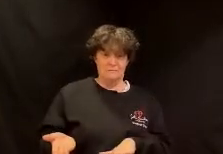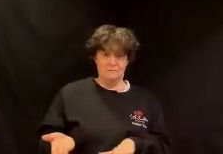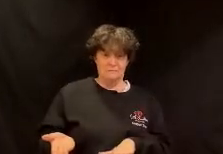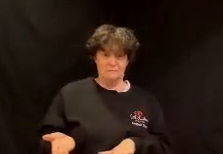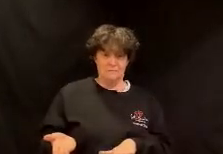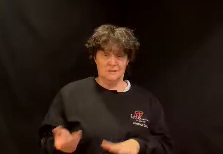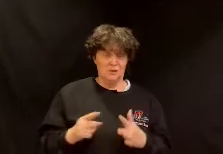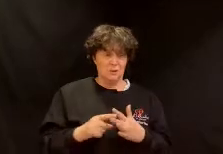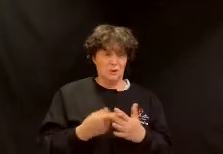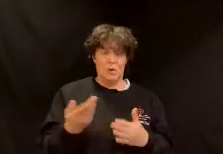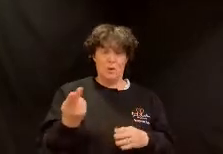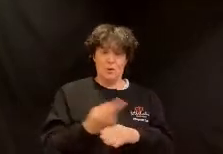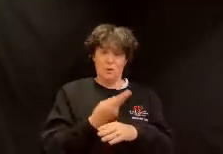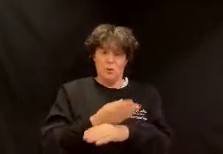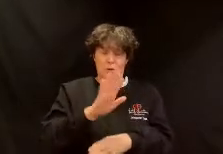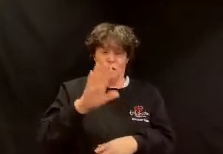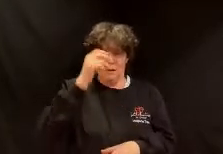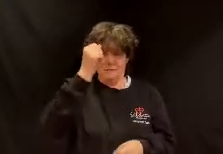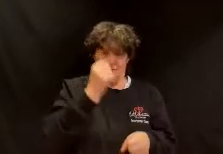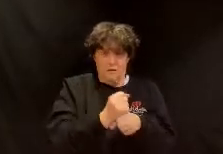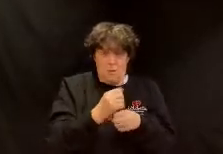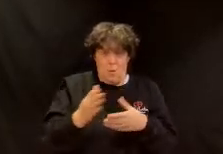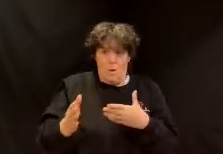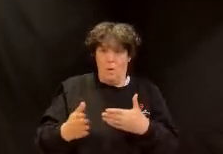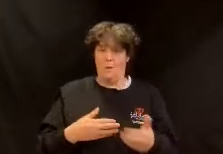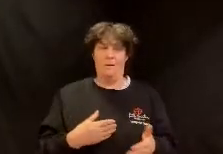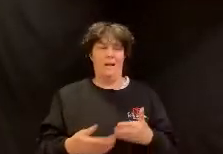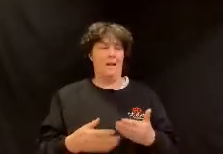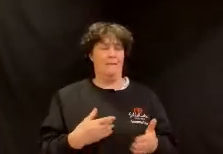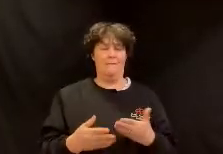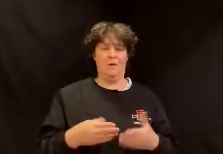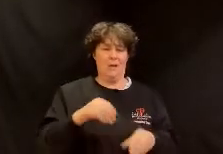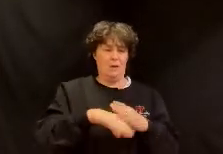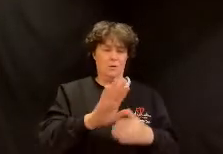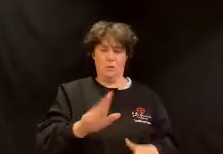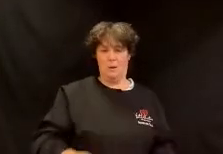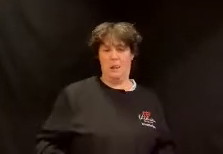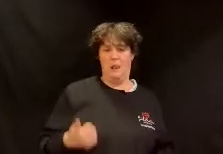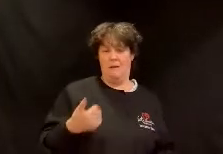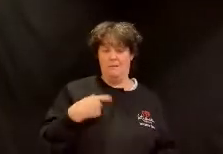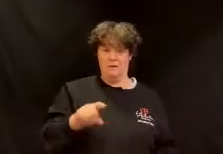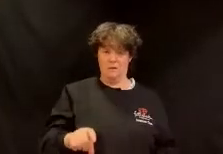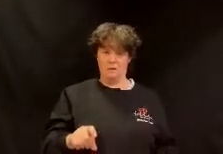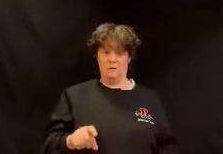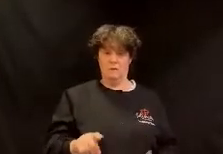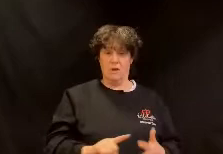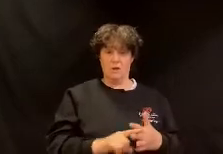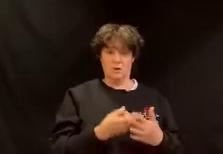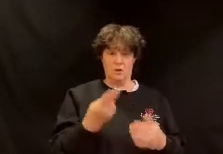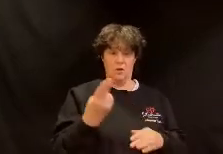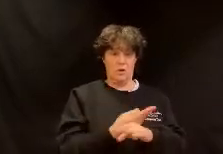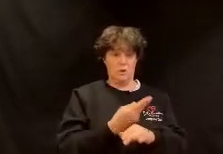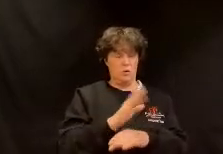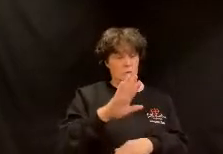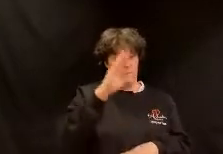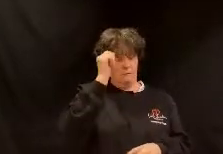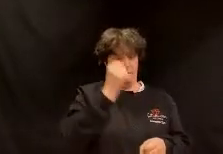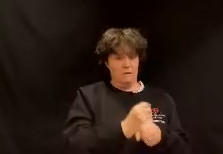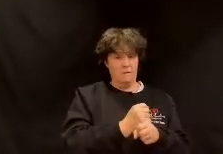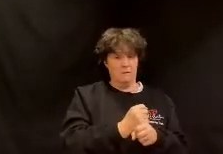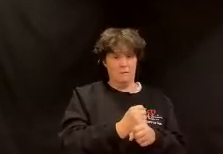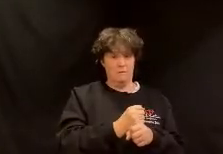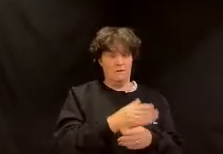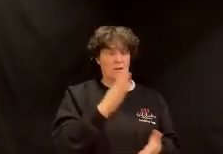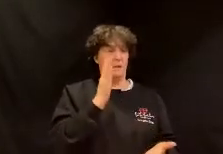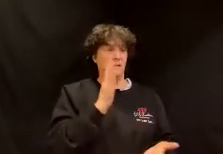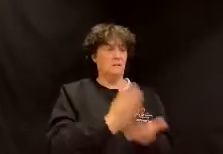faith. You say, well, whatever it is in your life, whatever it is that you need, start exercising your faith. Quit rolling